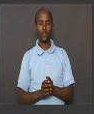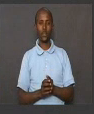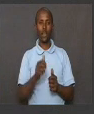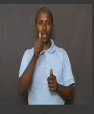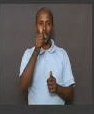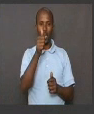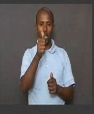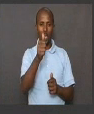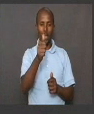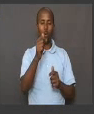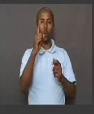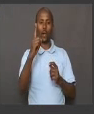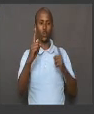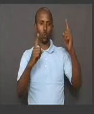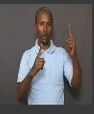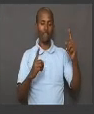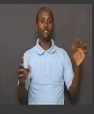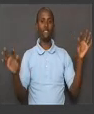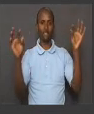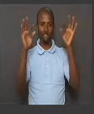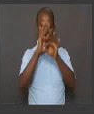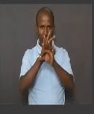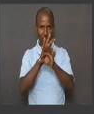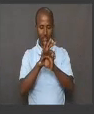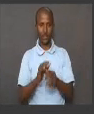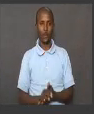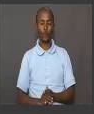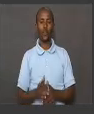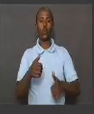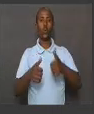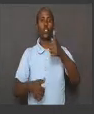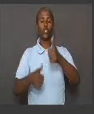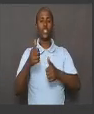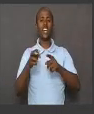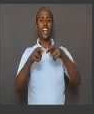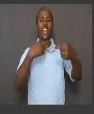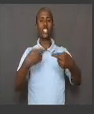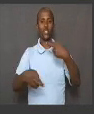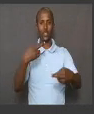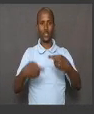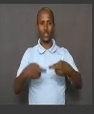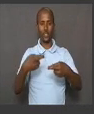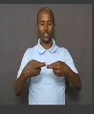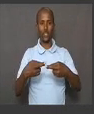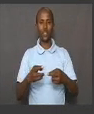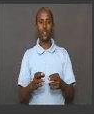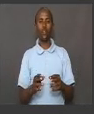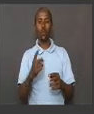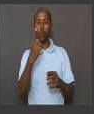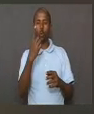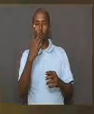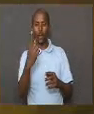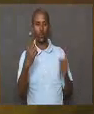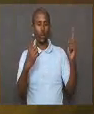a one-to-one function. Which relation is it?